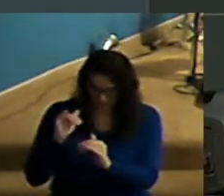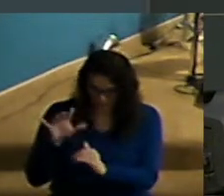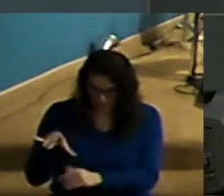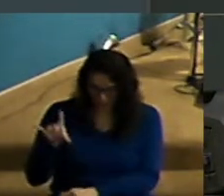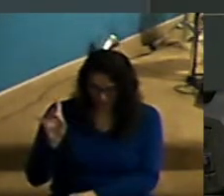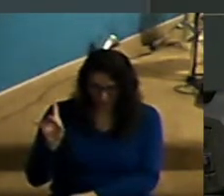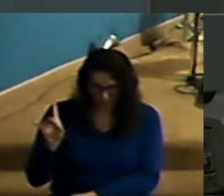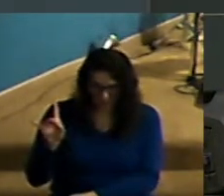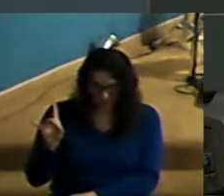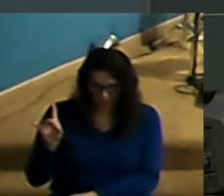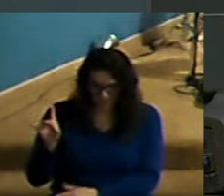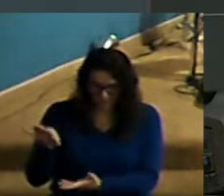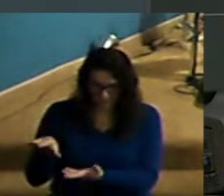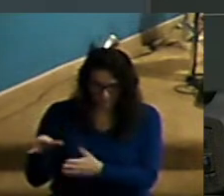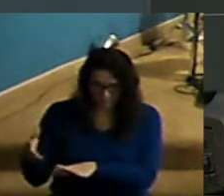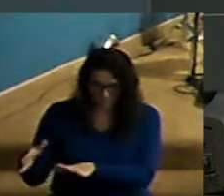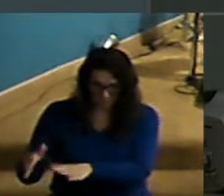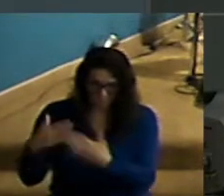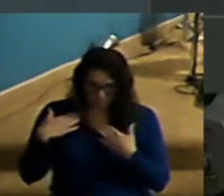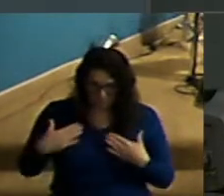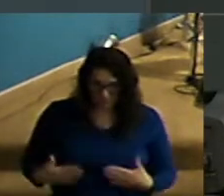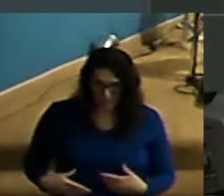to find certain death,